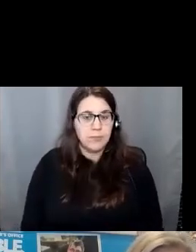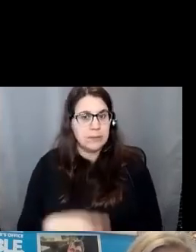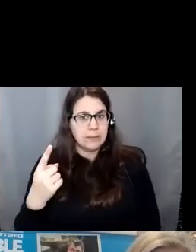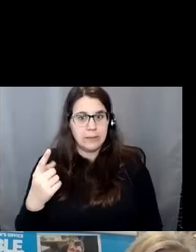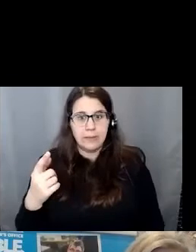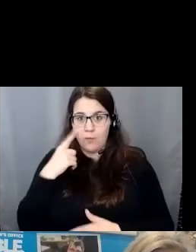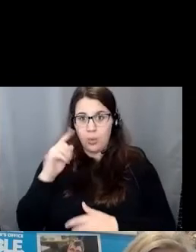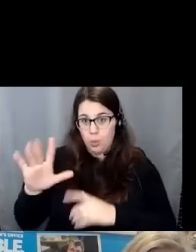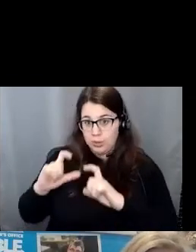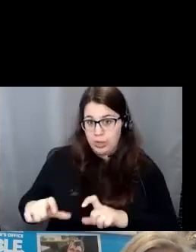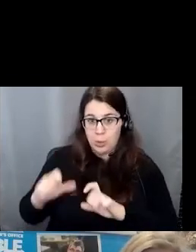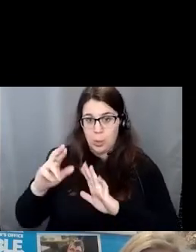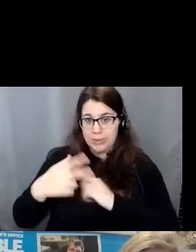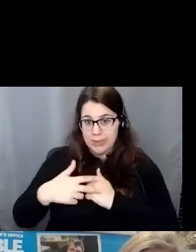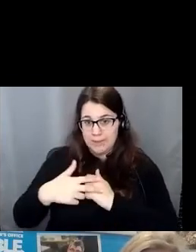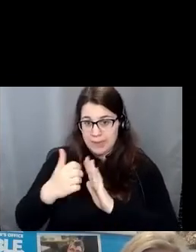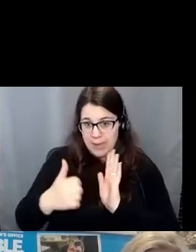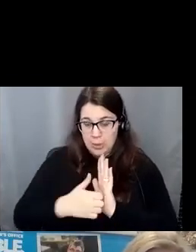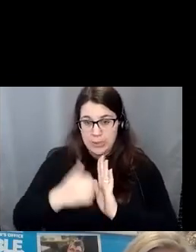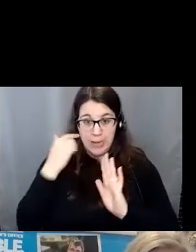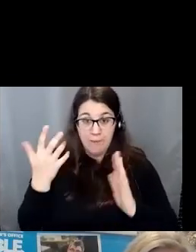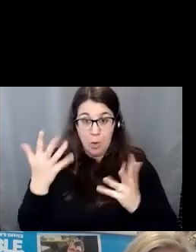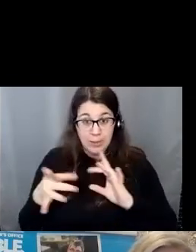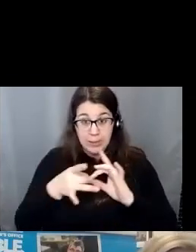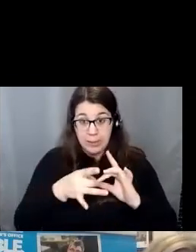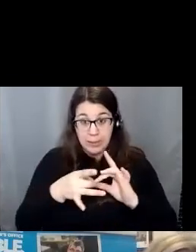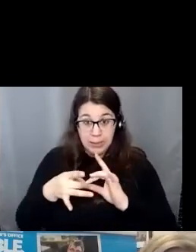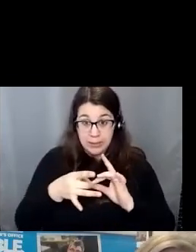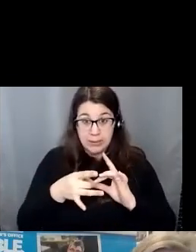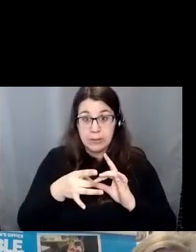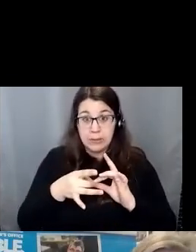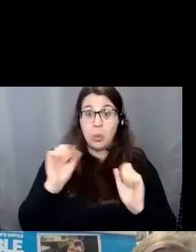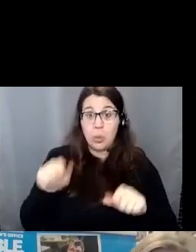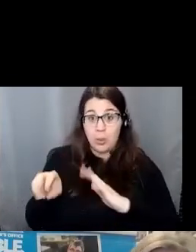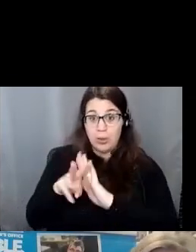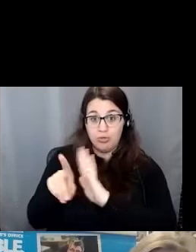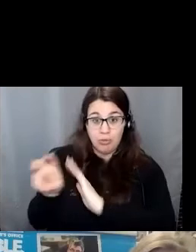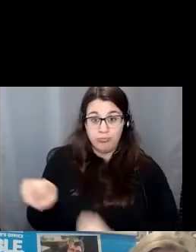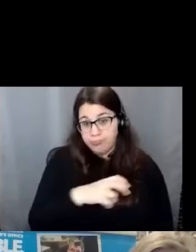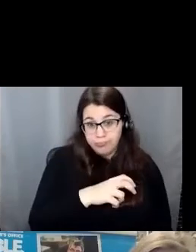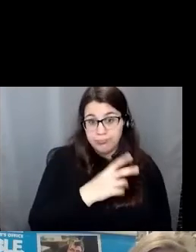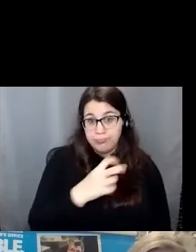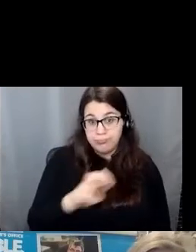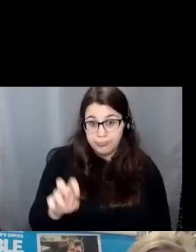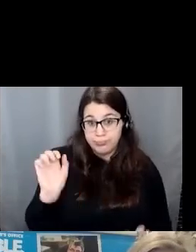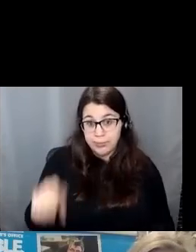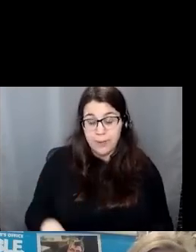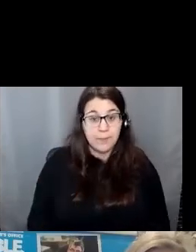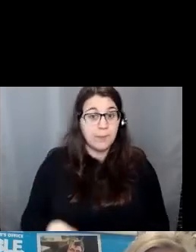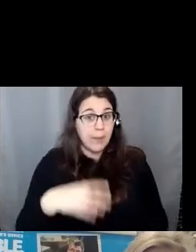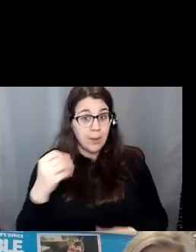if you link that to make contributions, that is also a method of making withdrawals. And you can also make a withdrawal